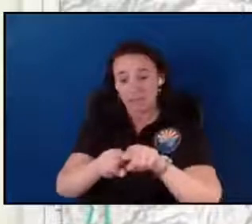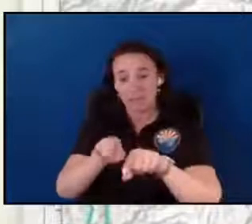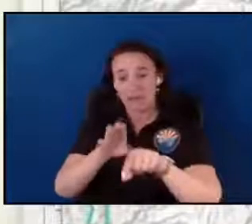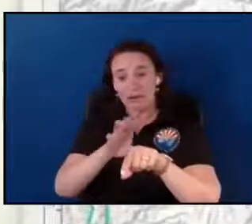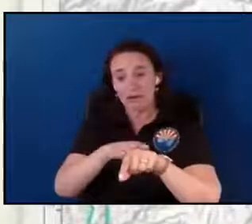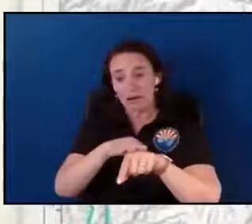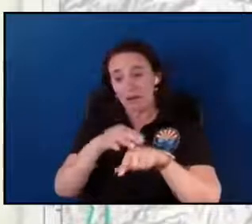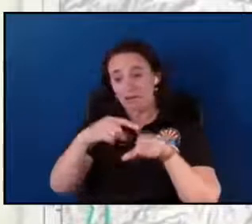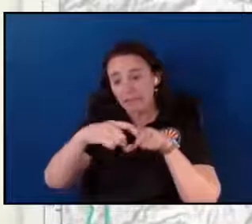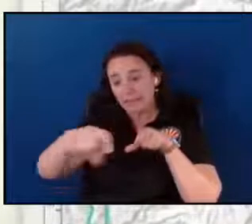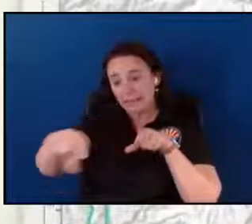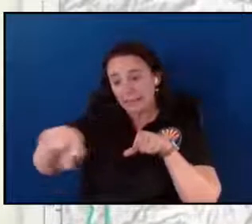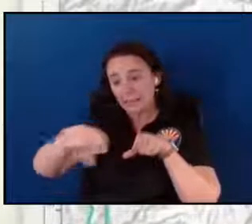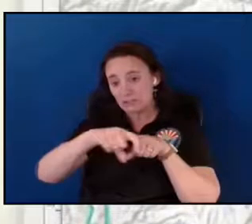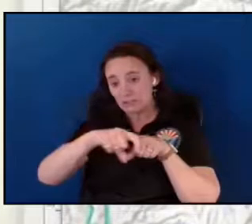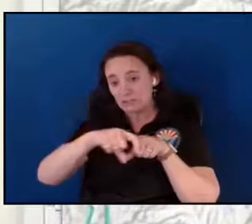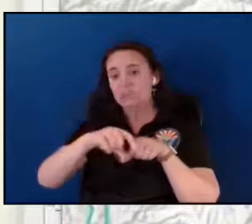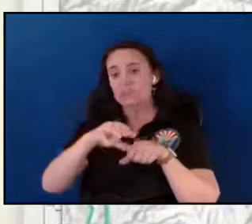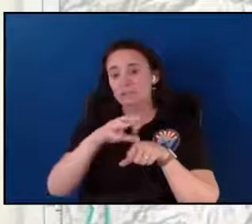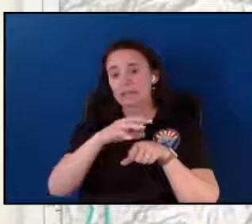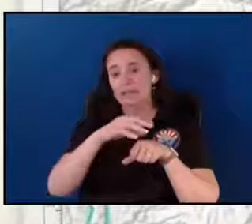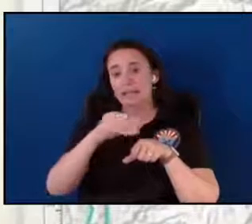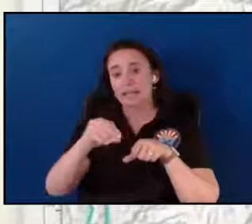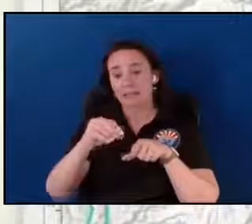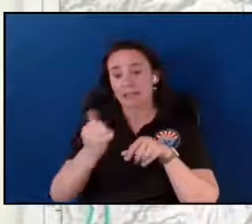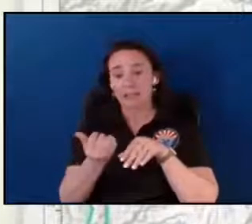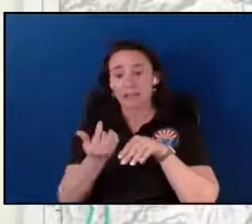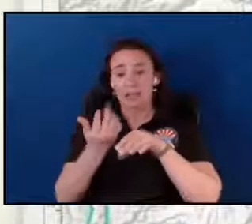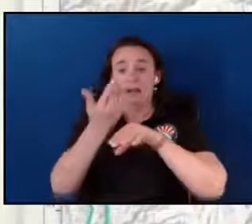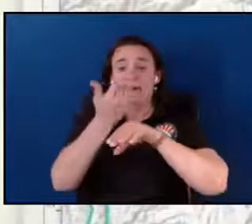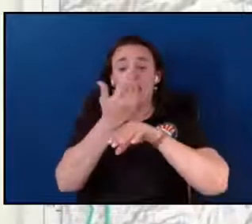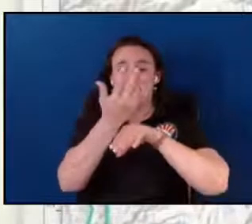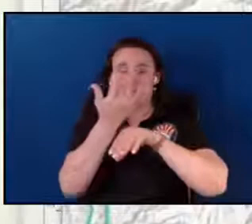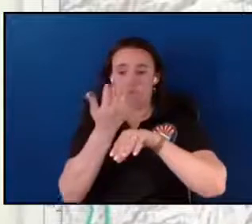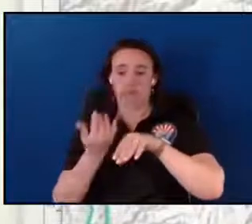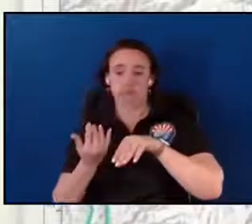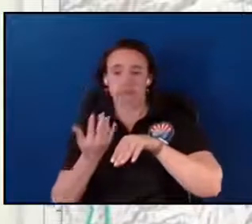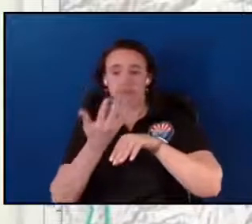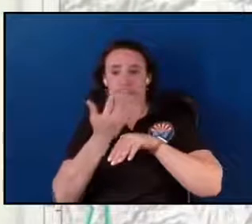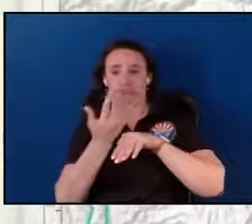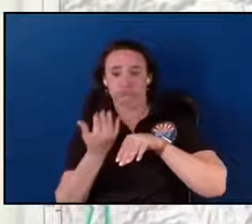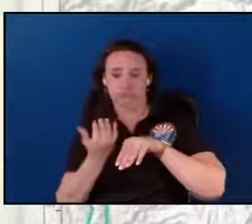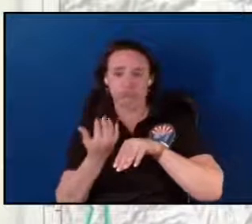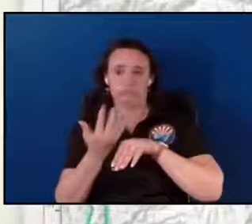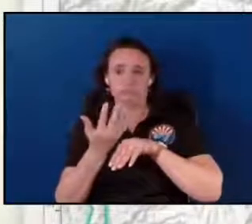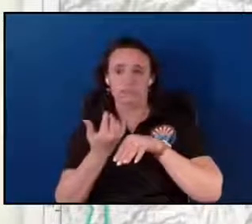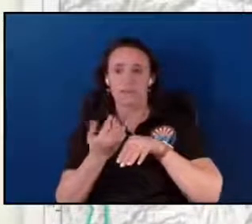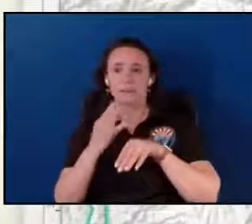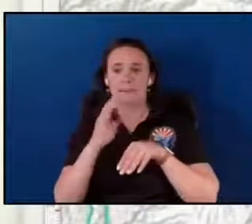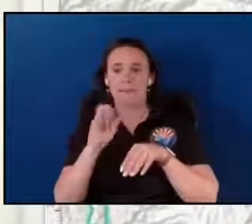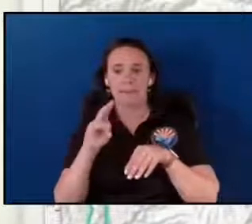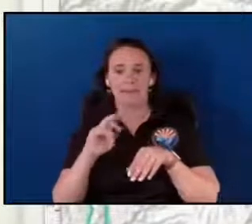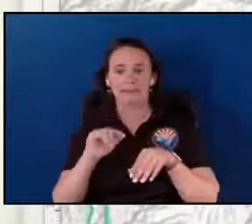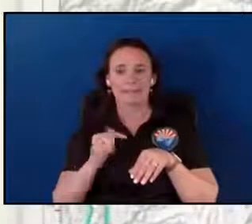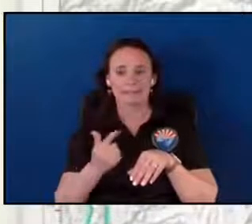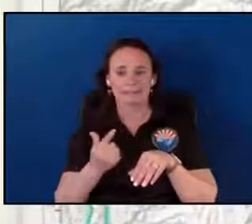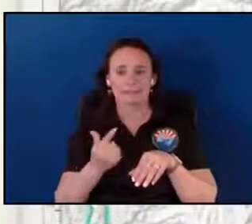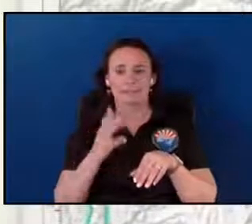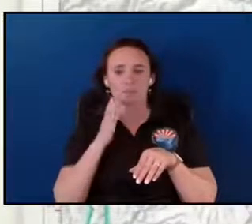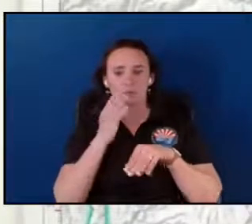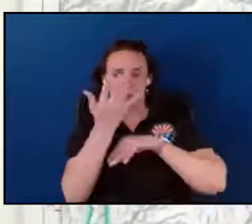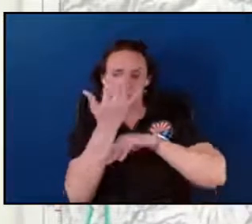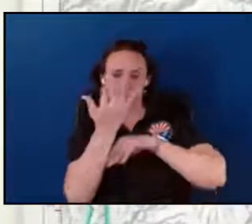skyline and the wind's blowing it back into itself. And it's in a backing configuration, meaning it'll continue to back